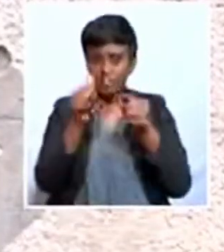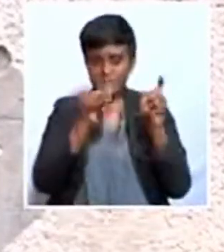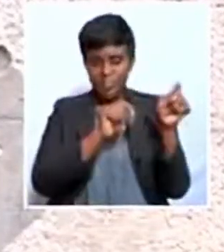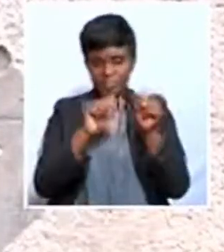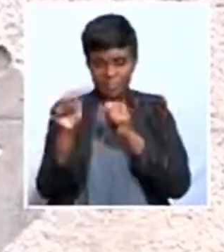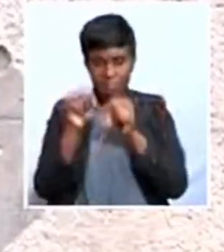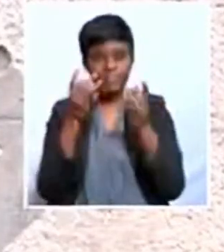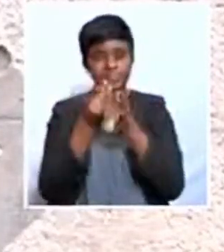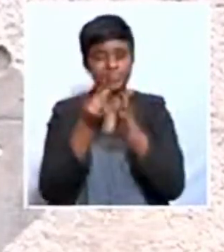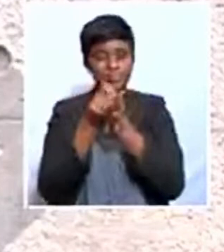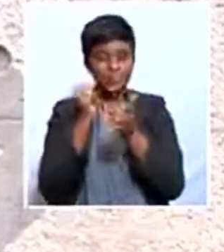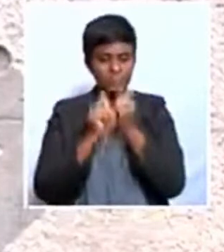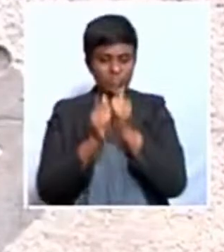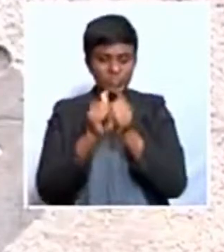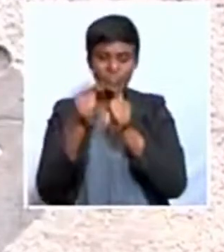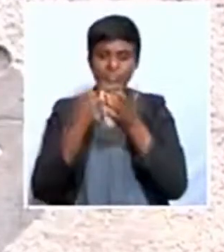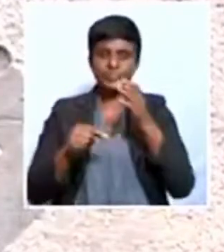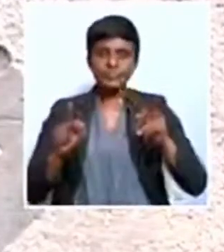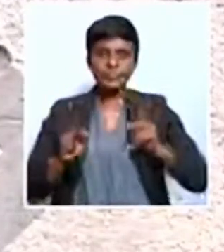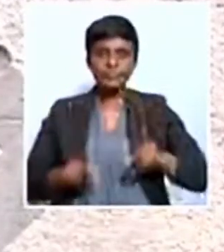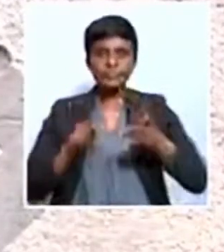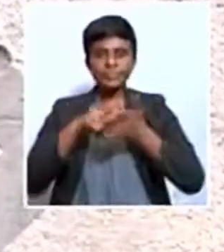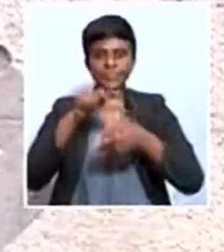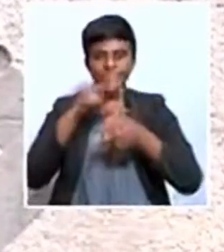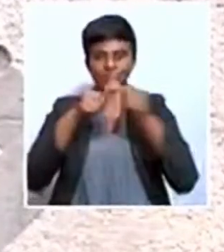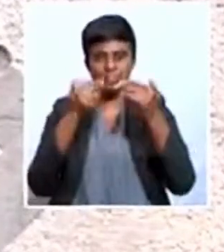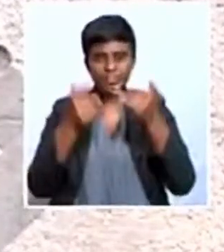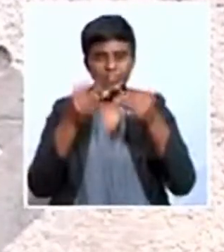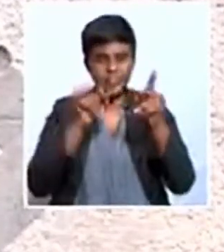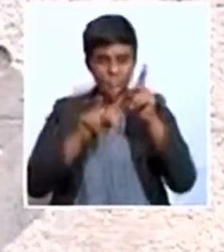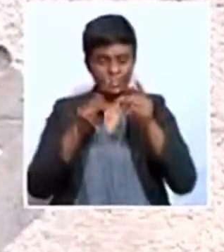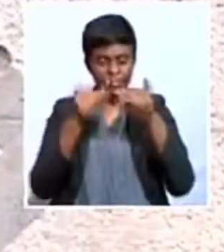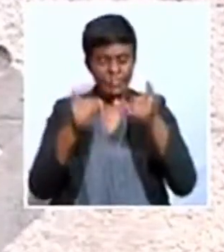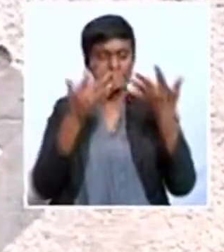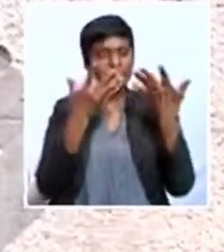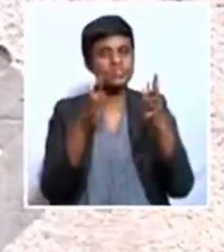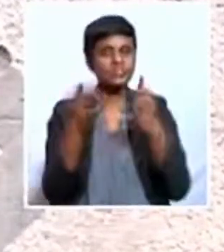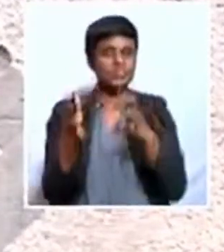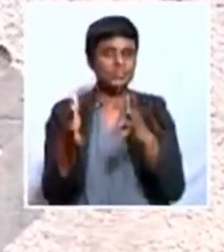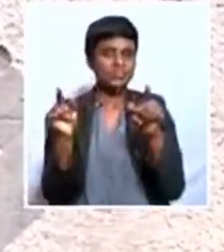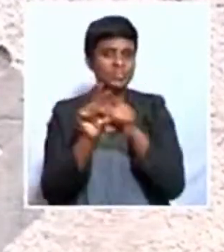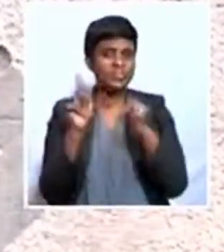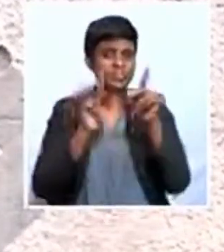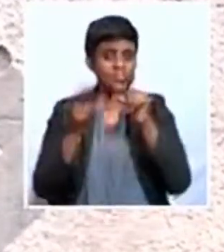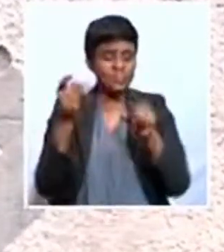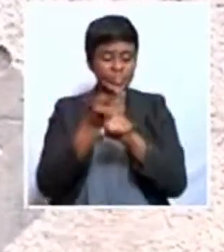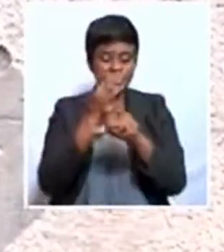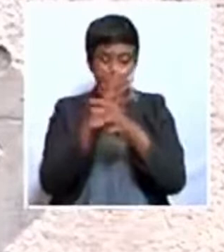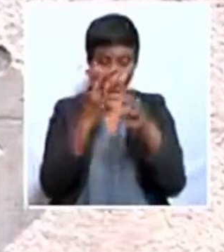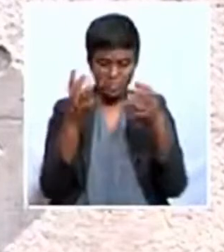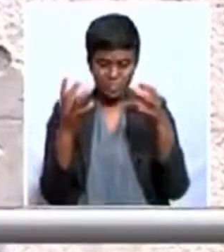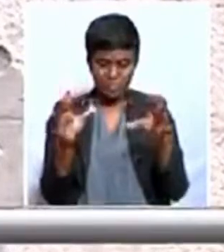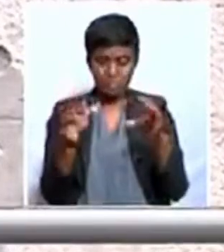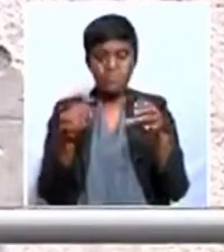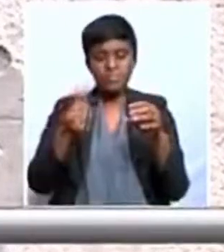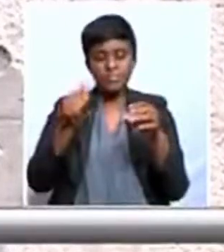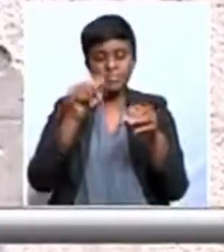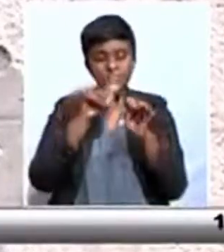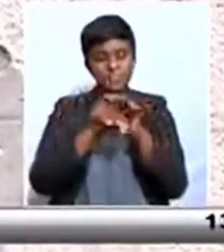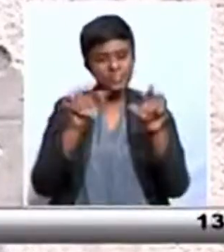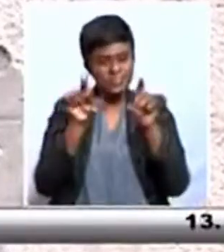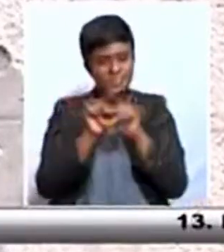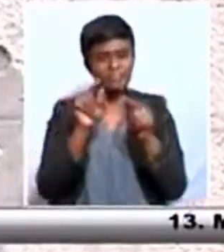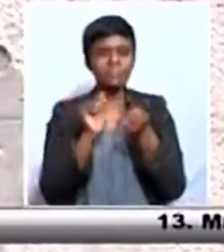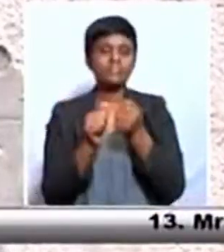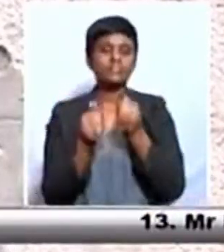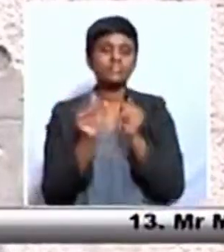the money that that person pays. It means people now are losing, and including people maybe from Chinsari, they'll find themselves in that